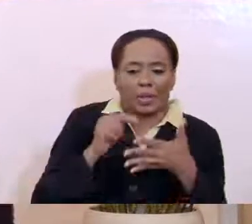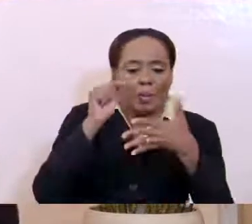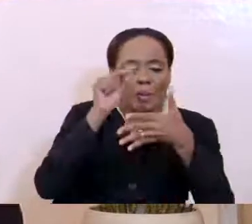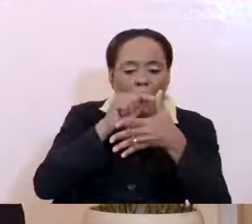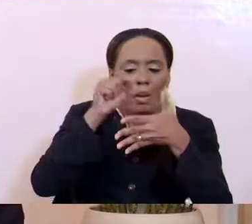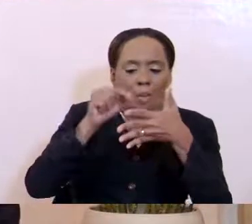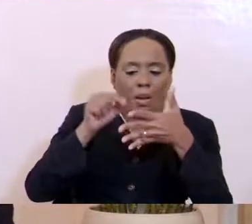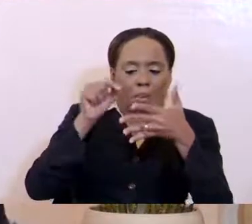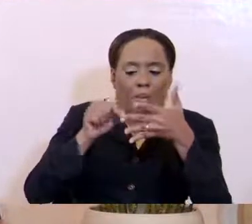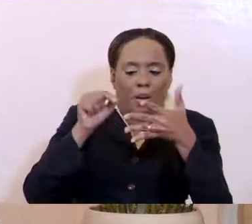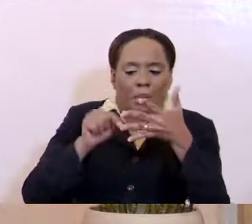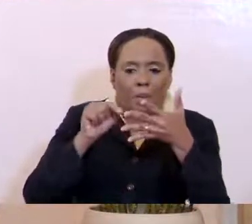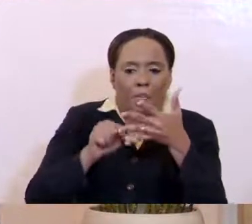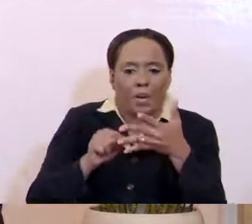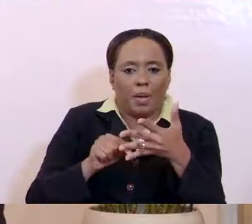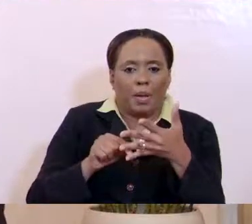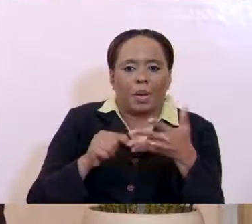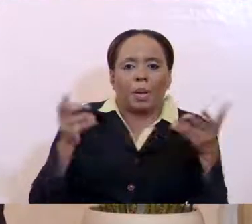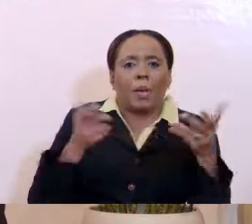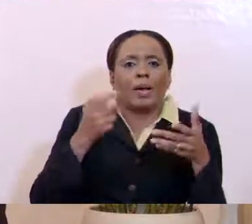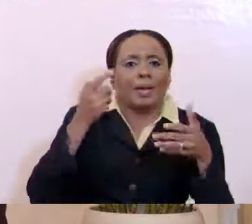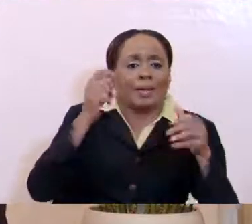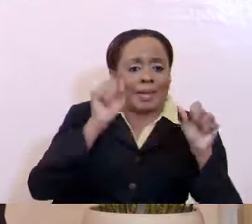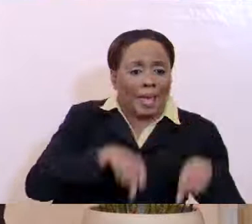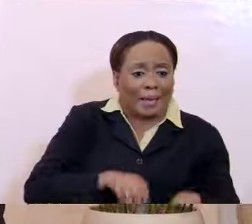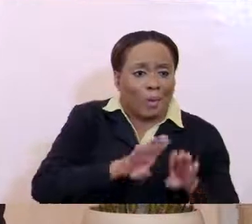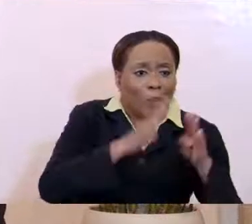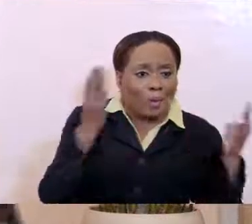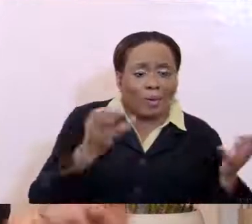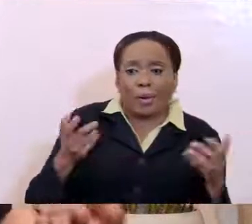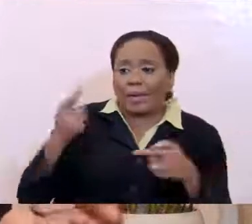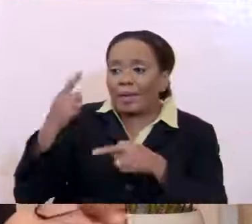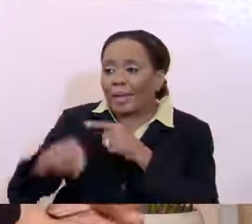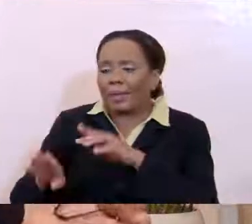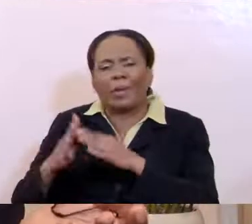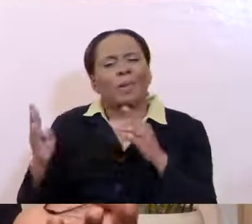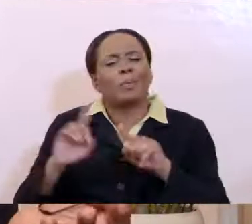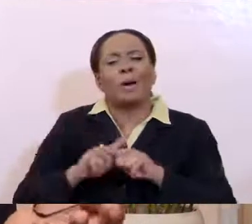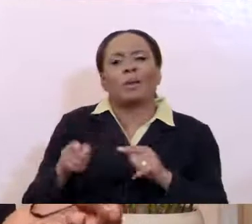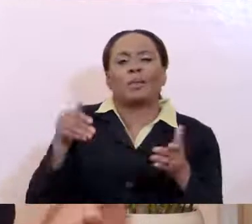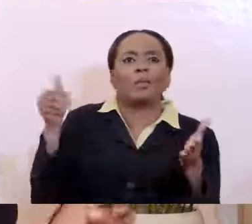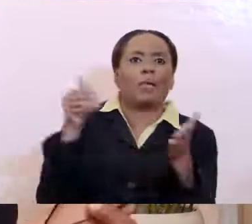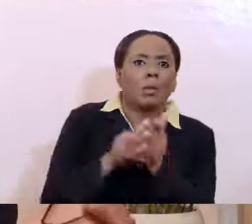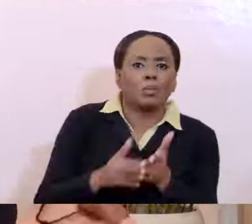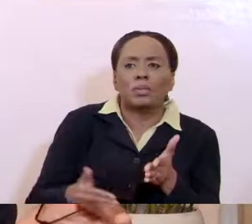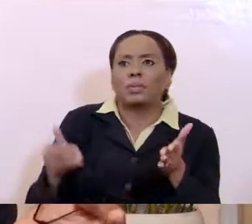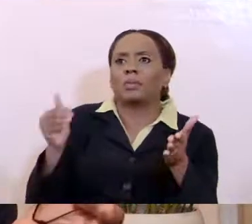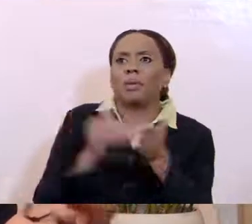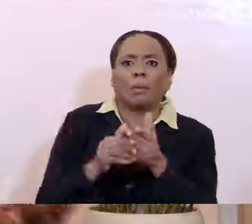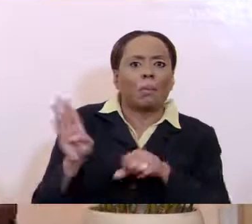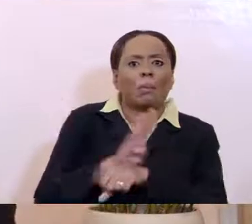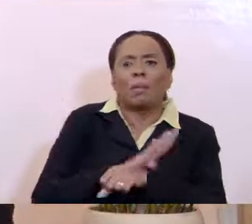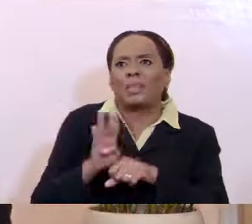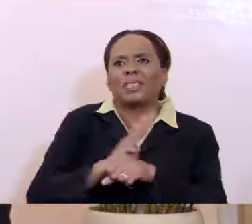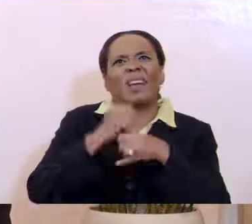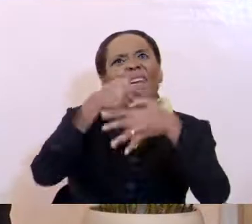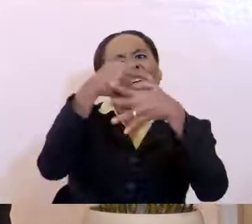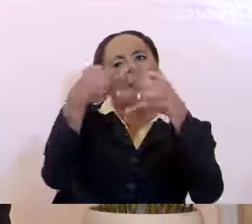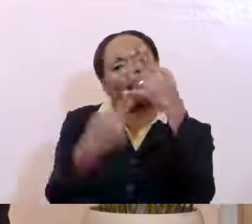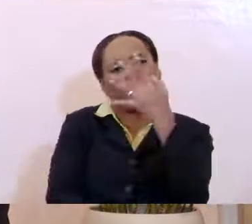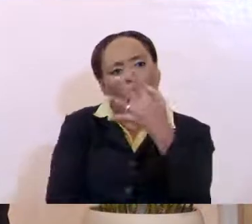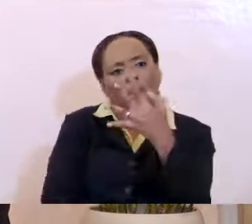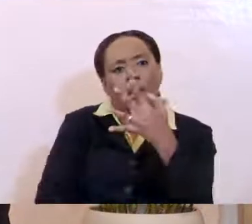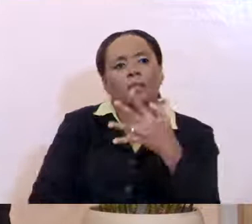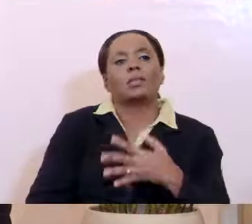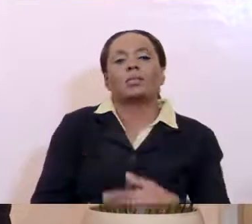cannot do. But for the purposes of a directive, we have thousands of different kinds of businesses in Little Barbados. So it is easier